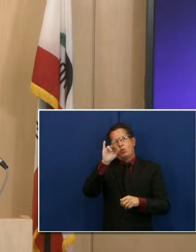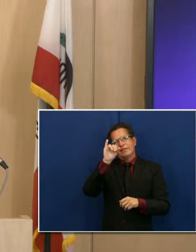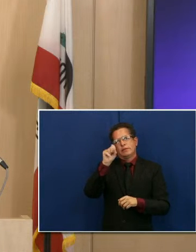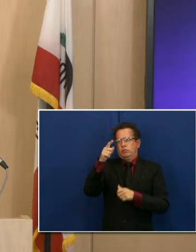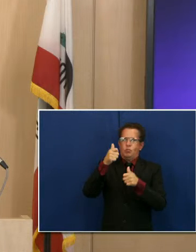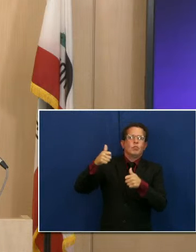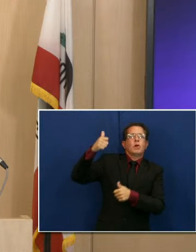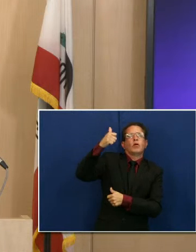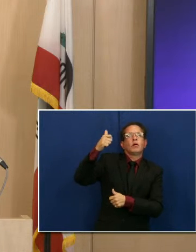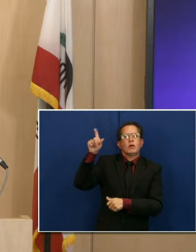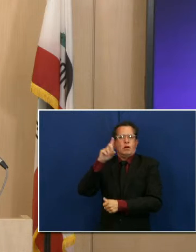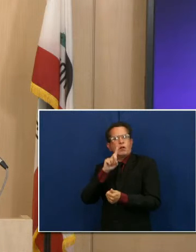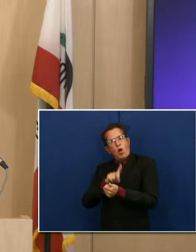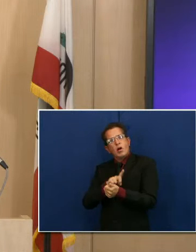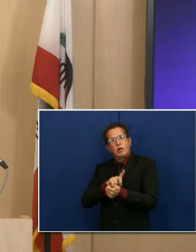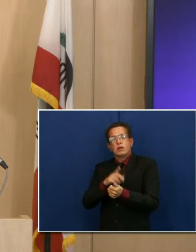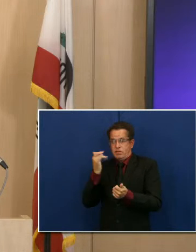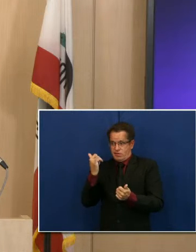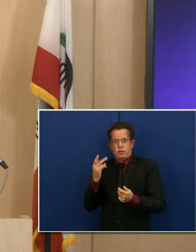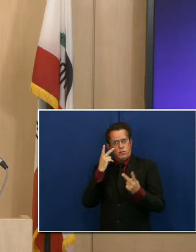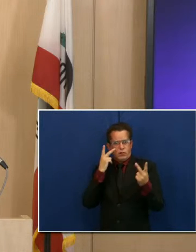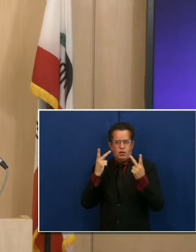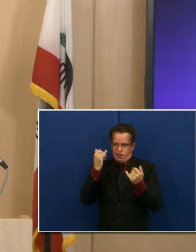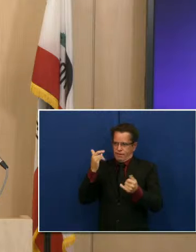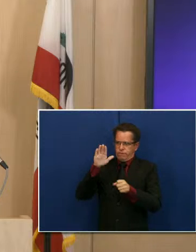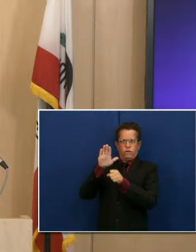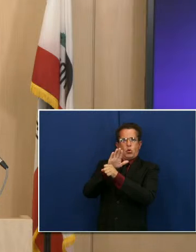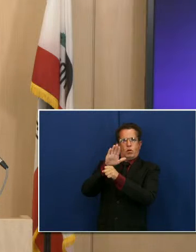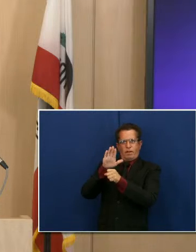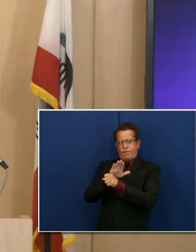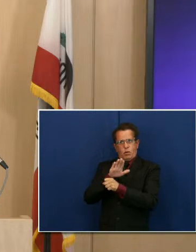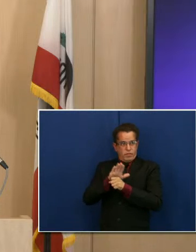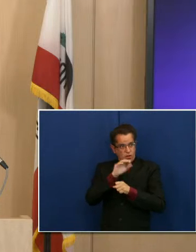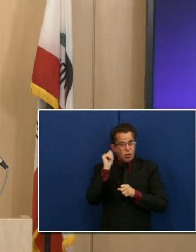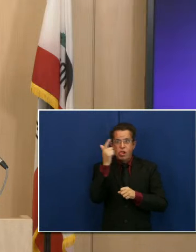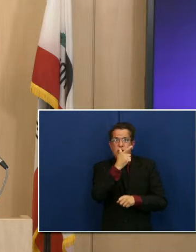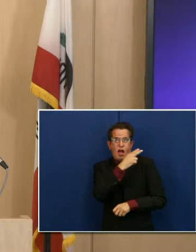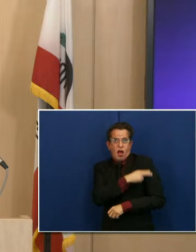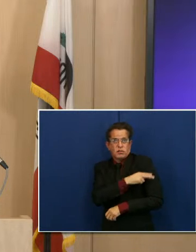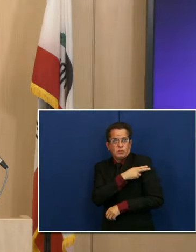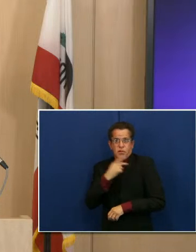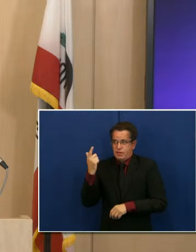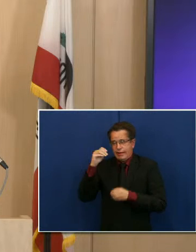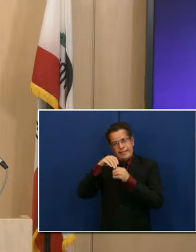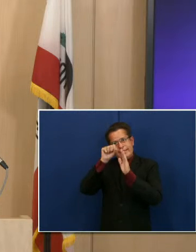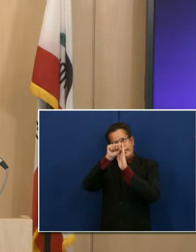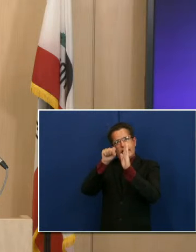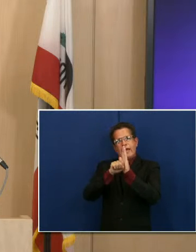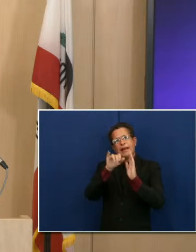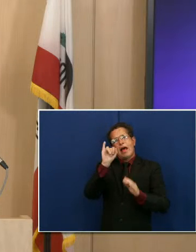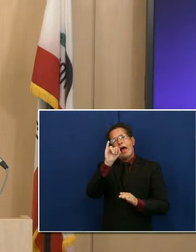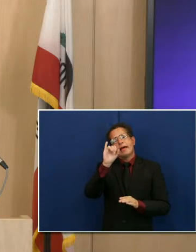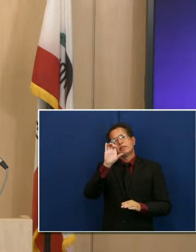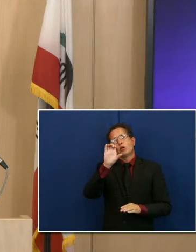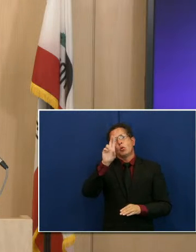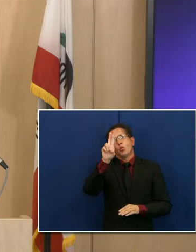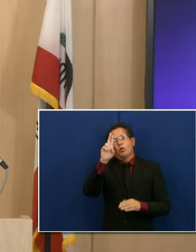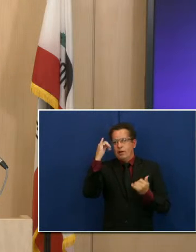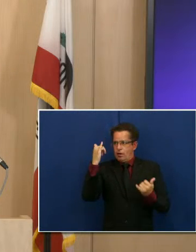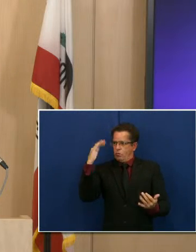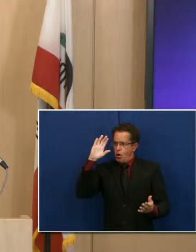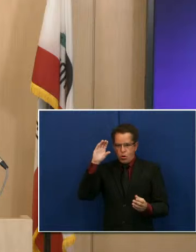about what frontline workers are going through and what they're facing. We know on the state numbers, the ICU bed capacity in Southern California right now is at